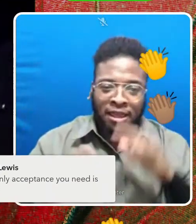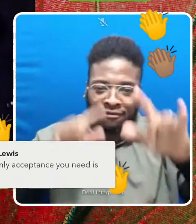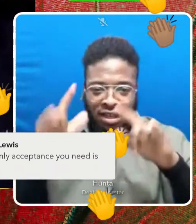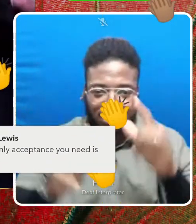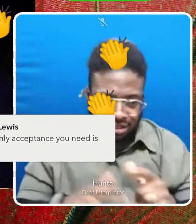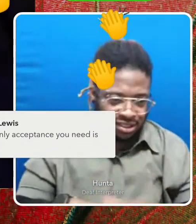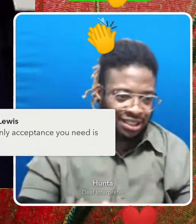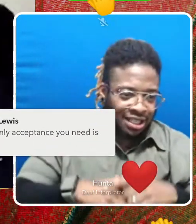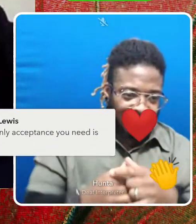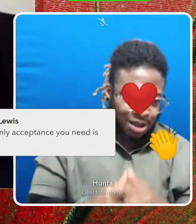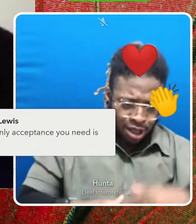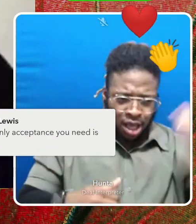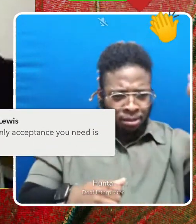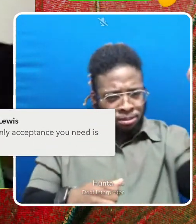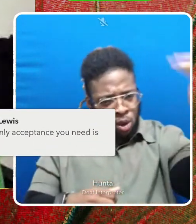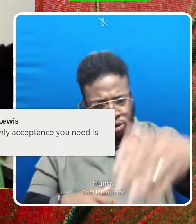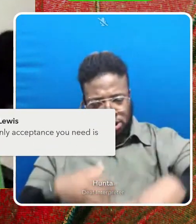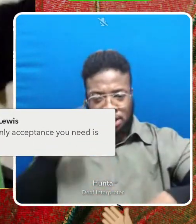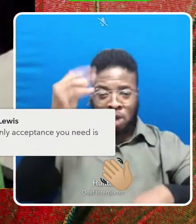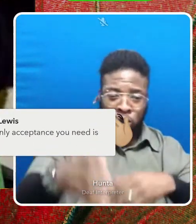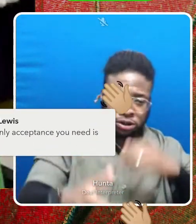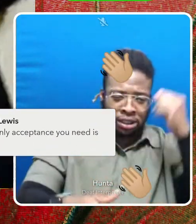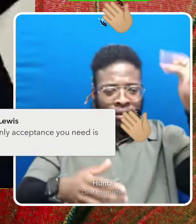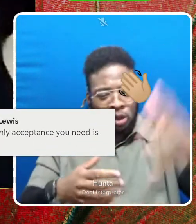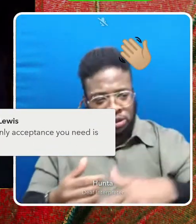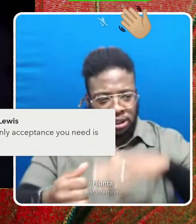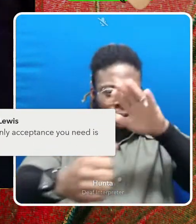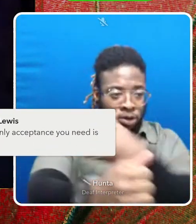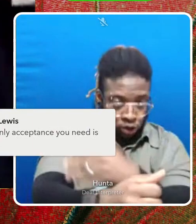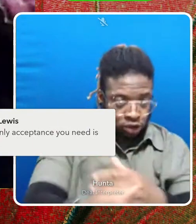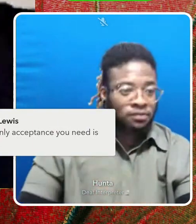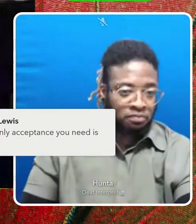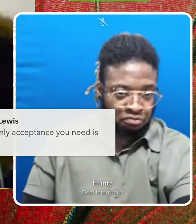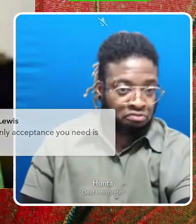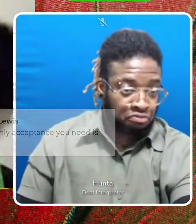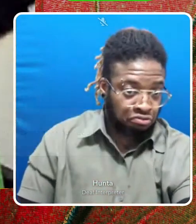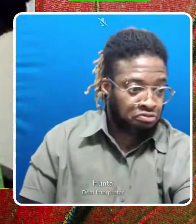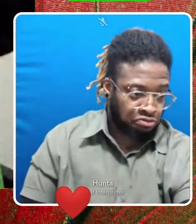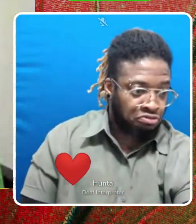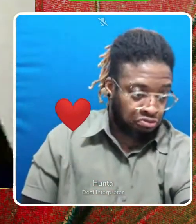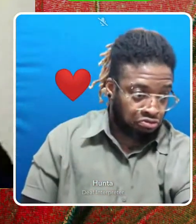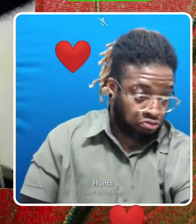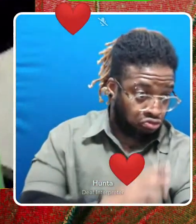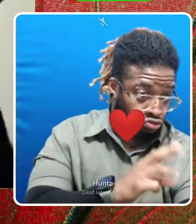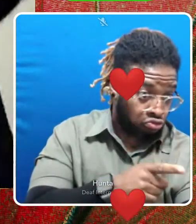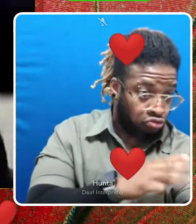The poetry slam. It's here. It's here. It's here. It's